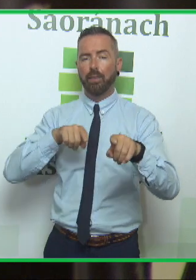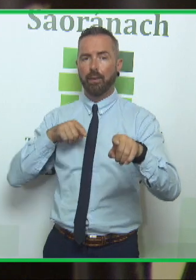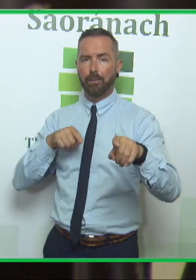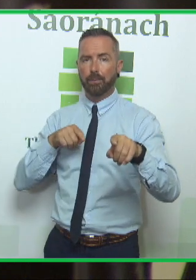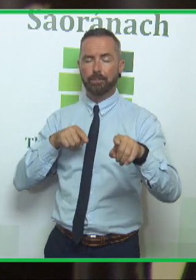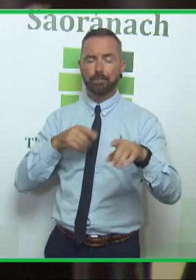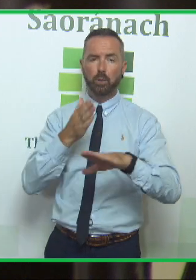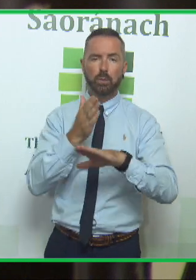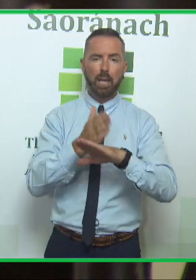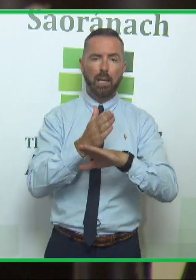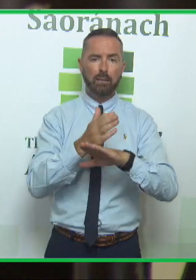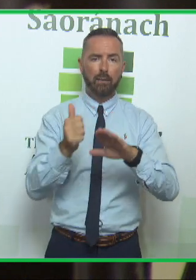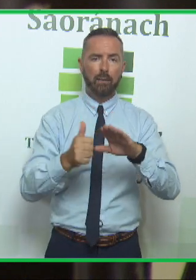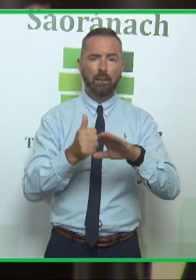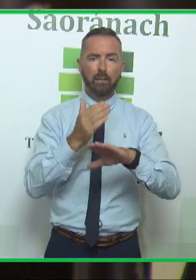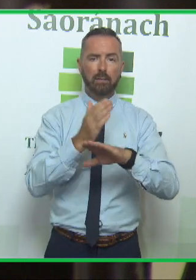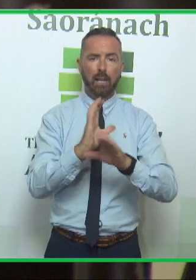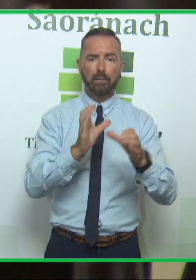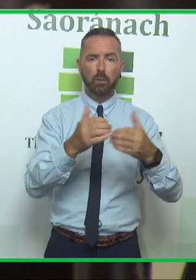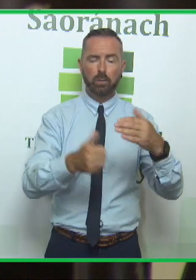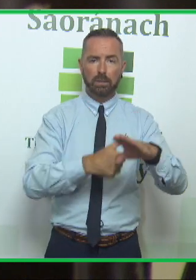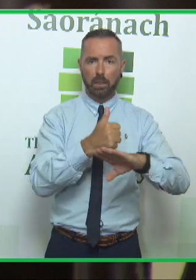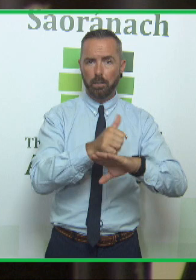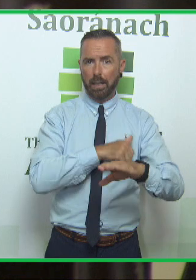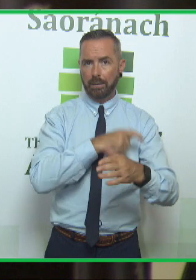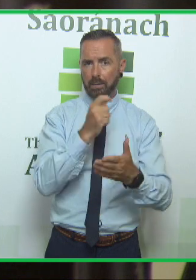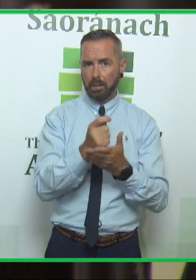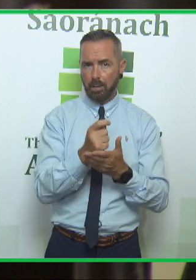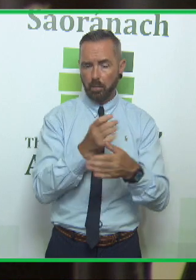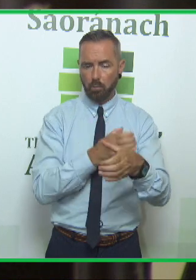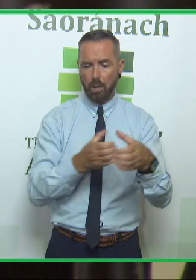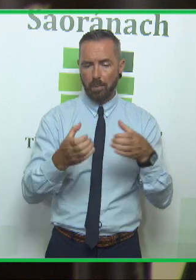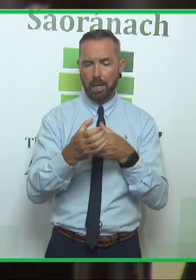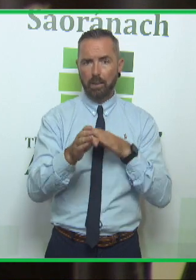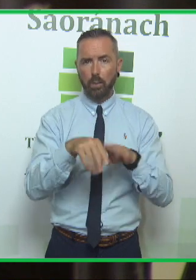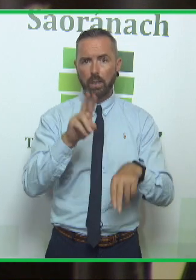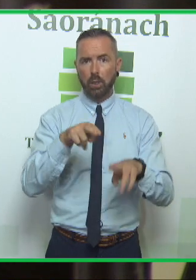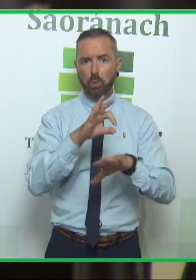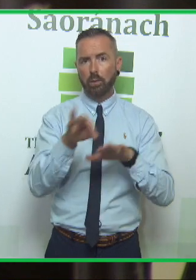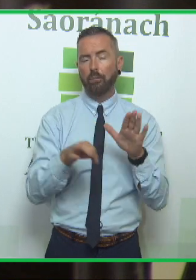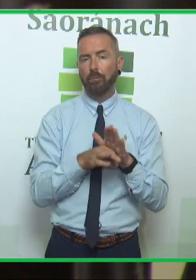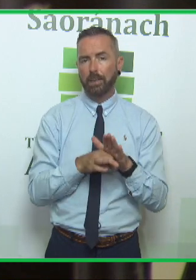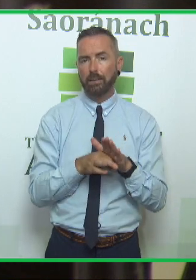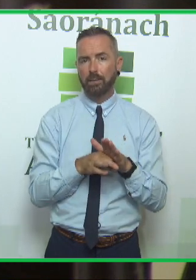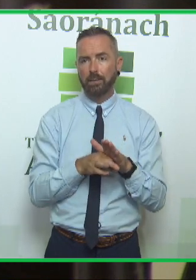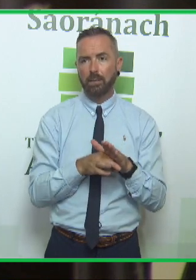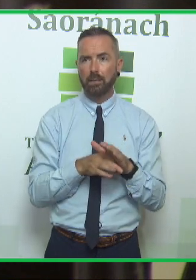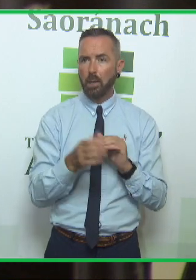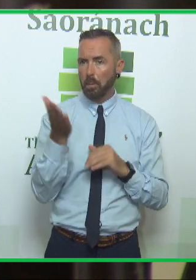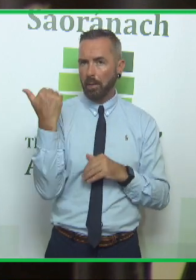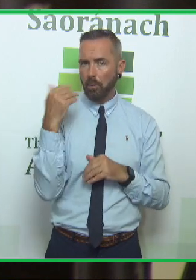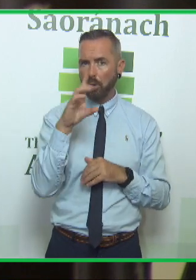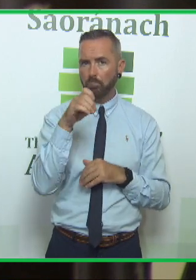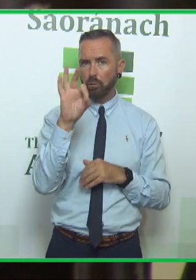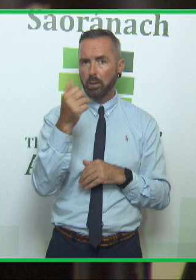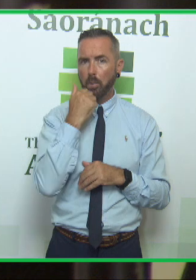time of the Rabbit report. New governments came in. The Rabbit report happened at a time when drugs was the #1 issue on